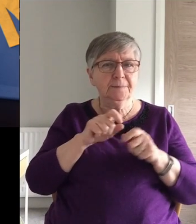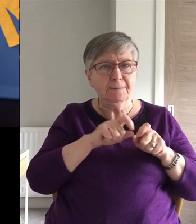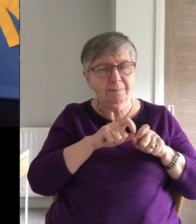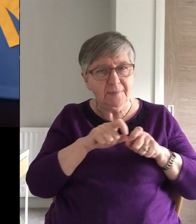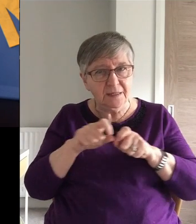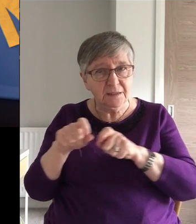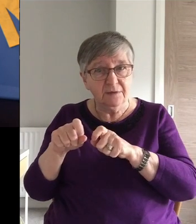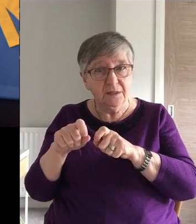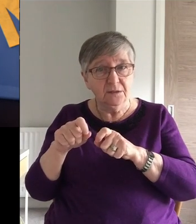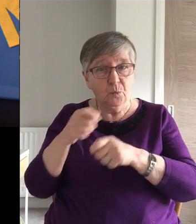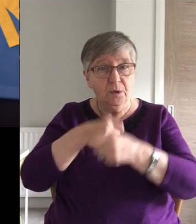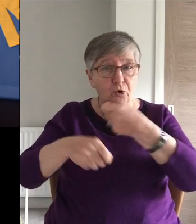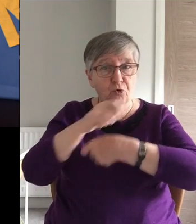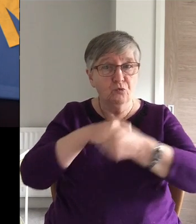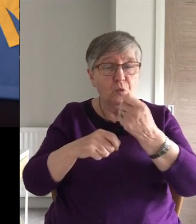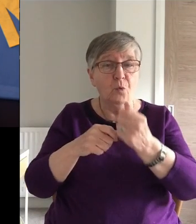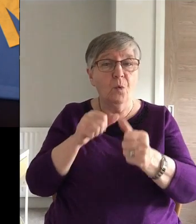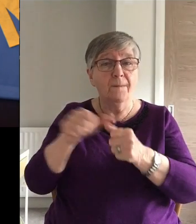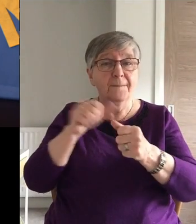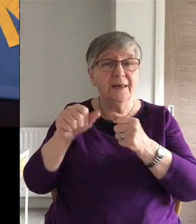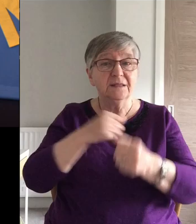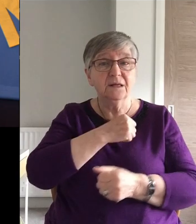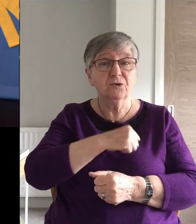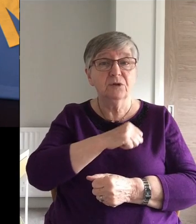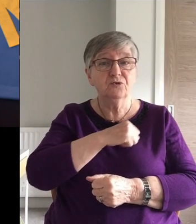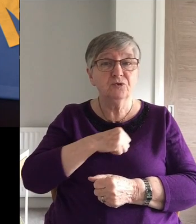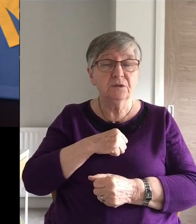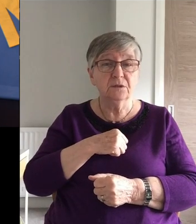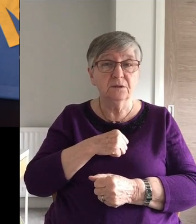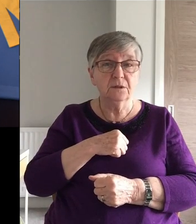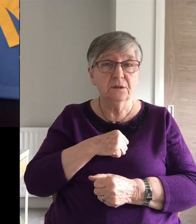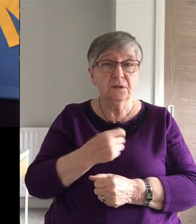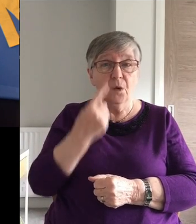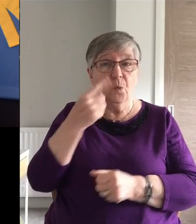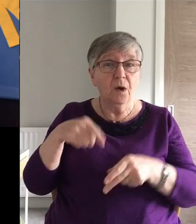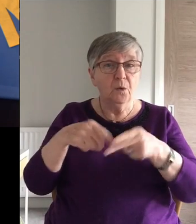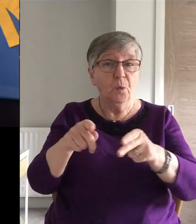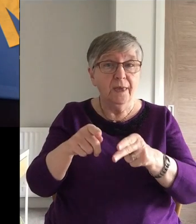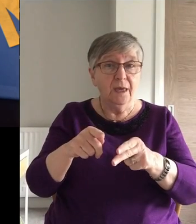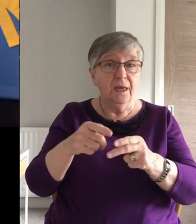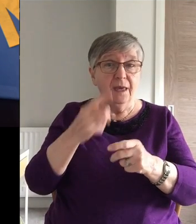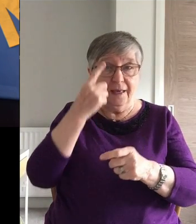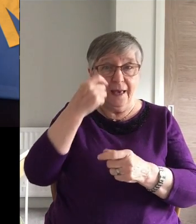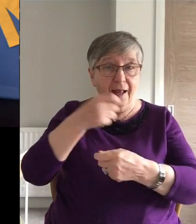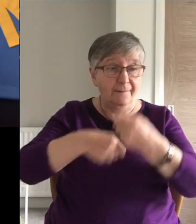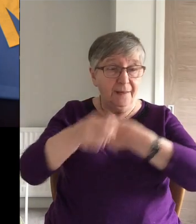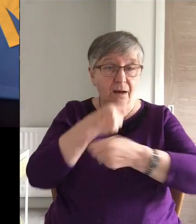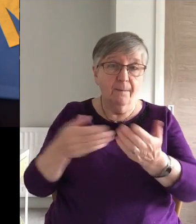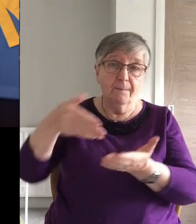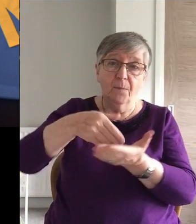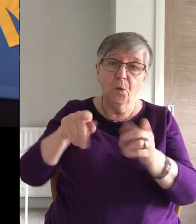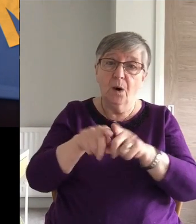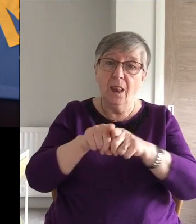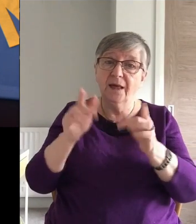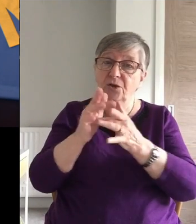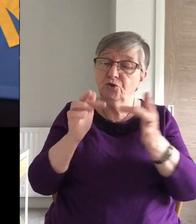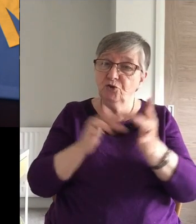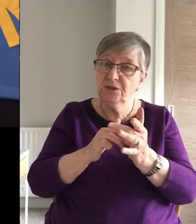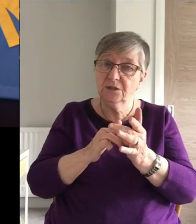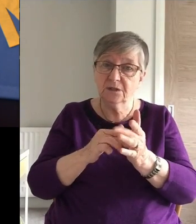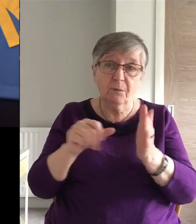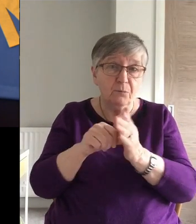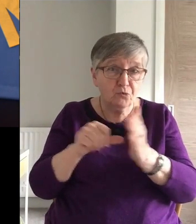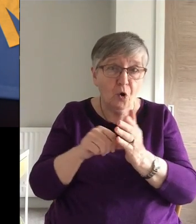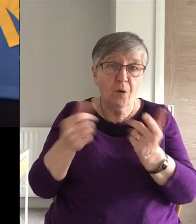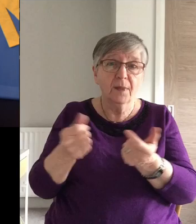mature Christians. It's one part of the way that we become more like Jesus. Trials and persecutions, they're